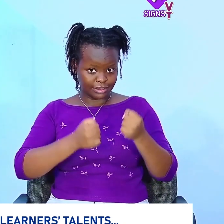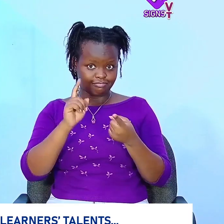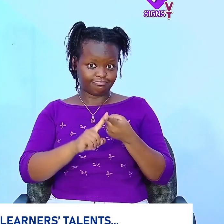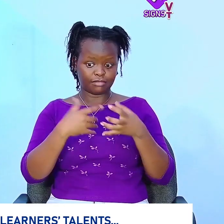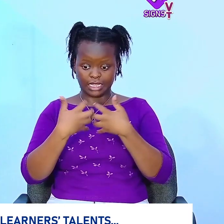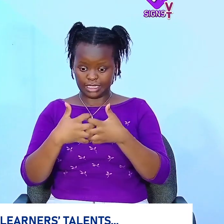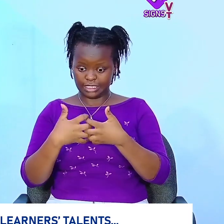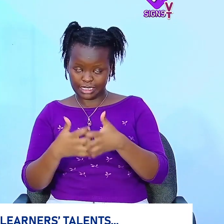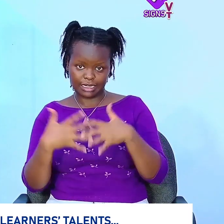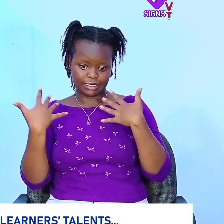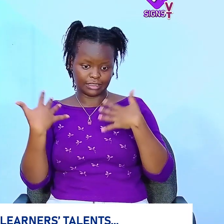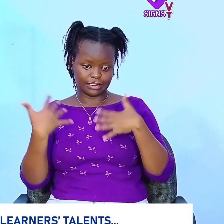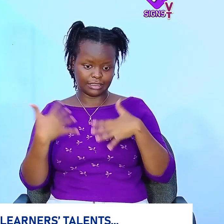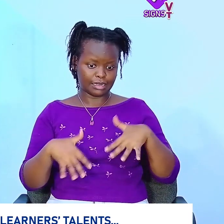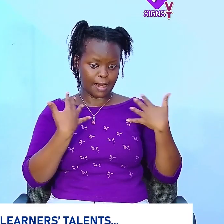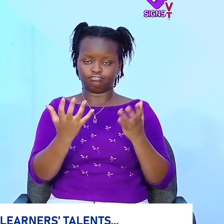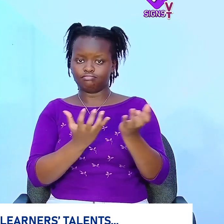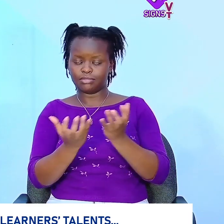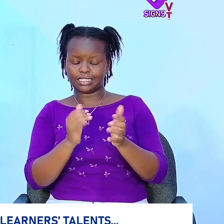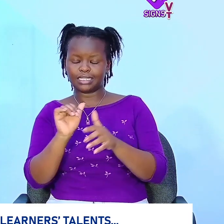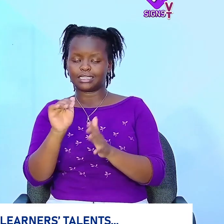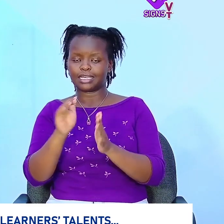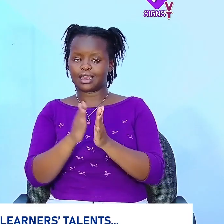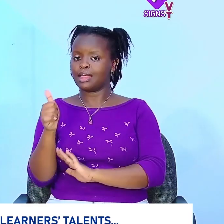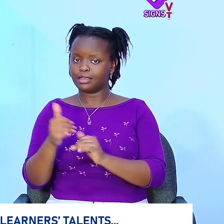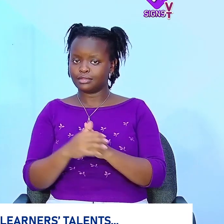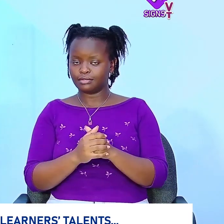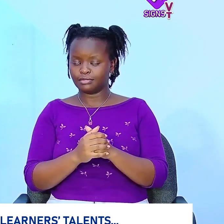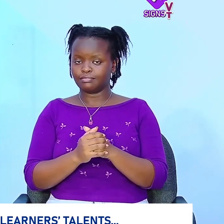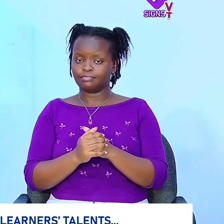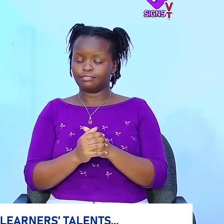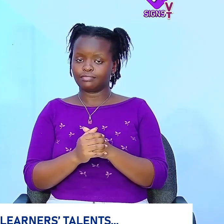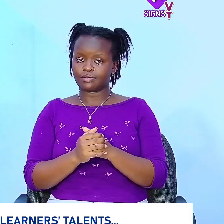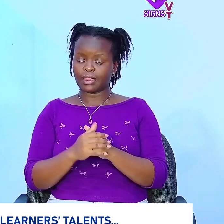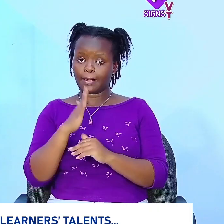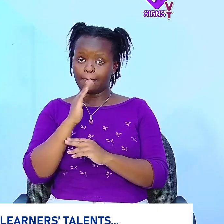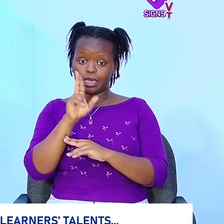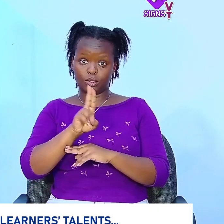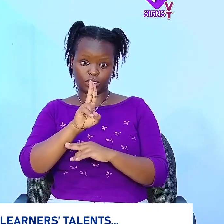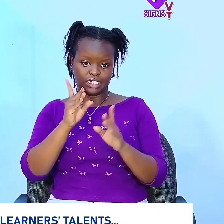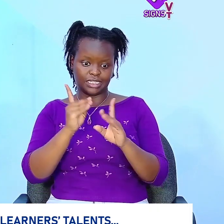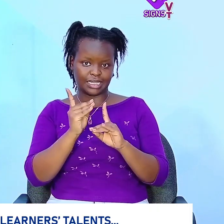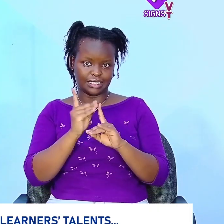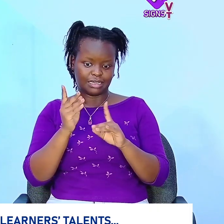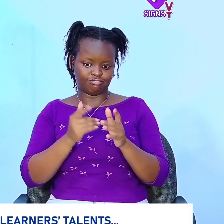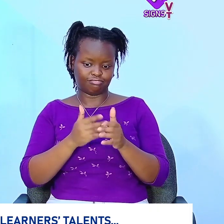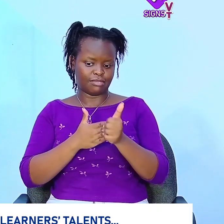engineering, drama, and business, among other disciplines. By leveraging data-driven